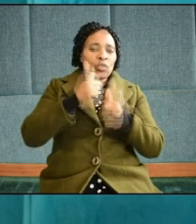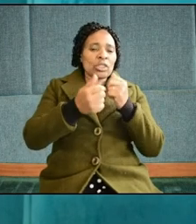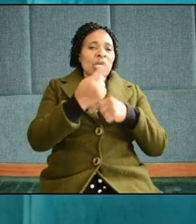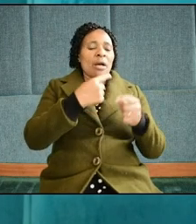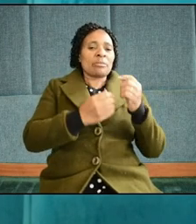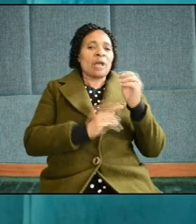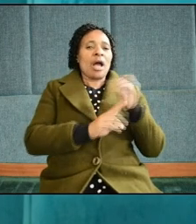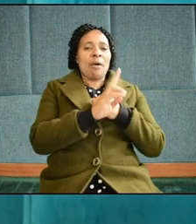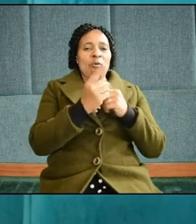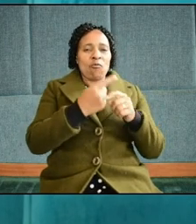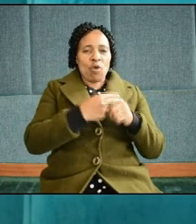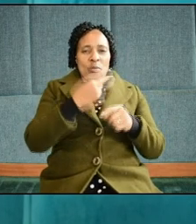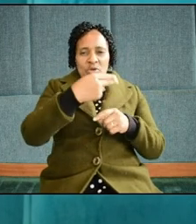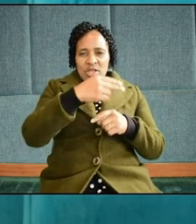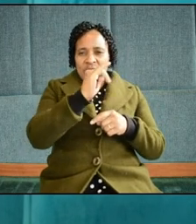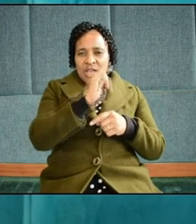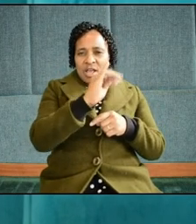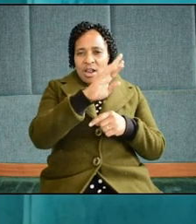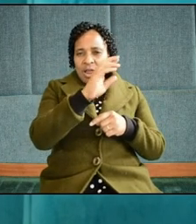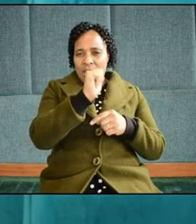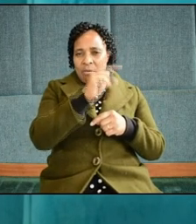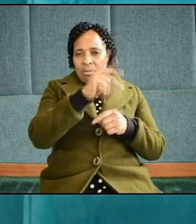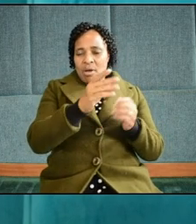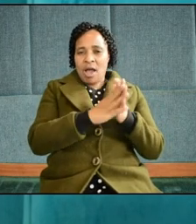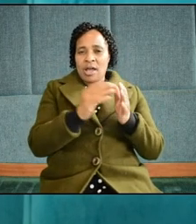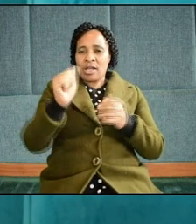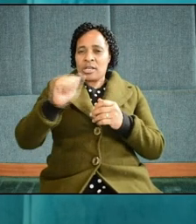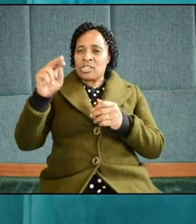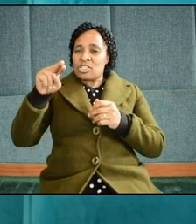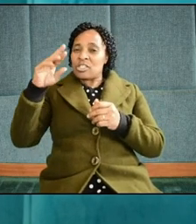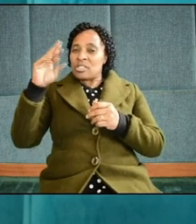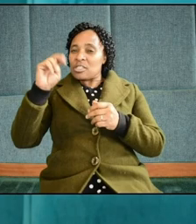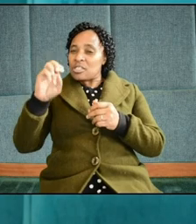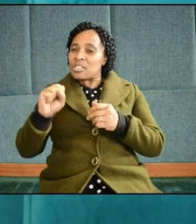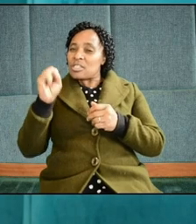from Elath and Ezion Geba, and traveled along the